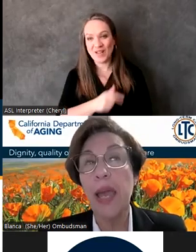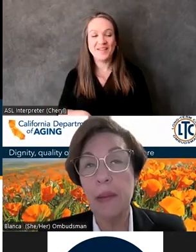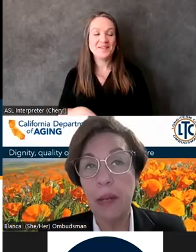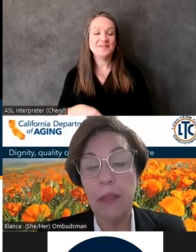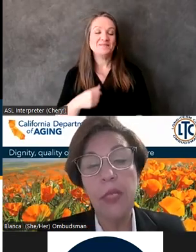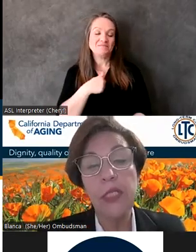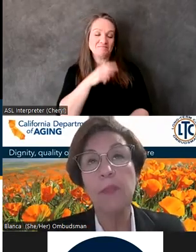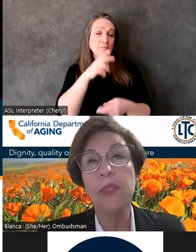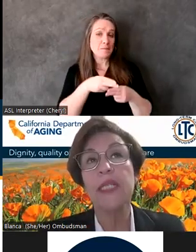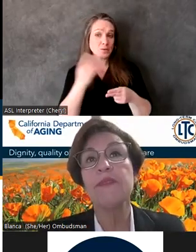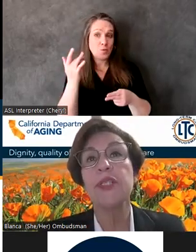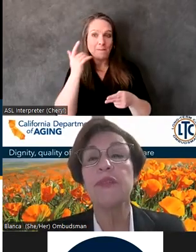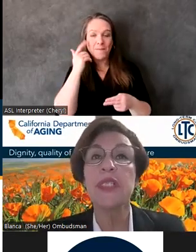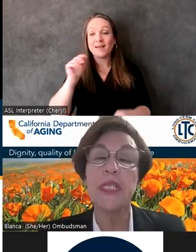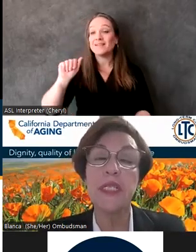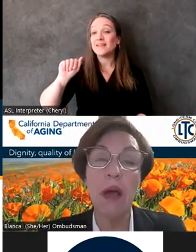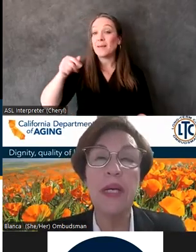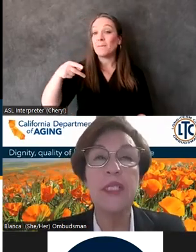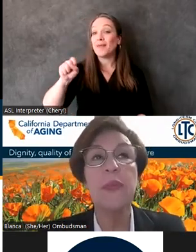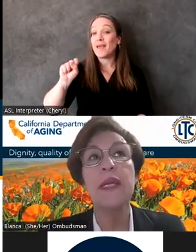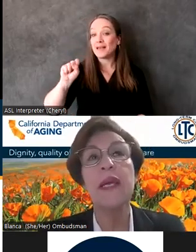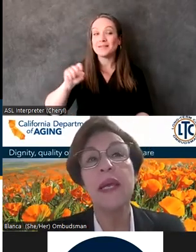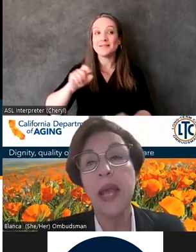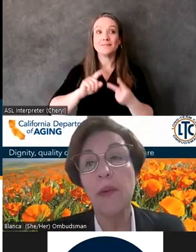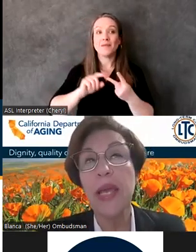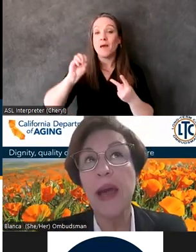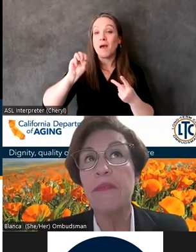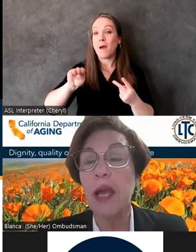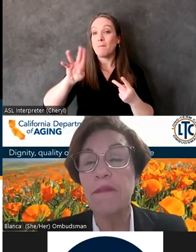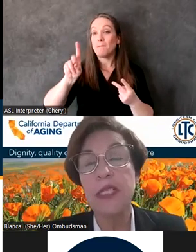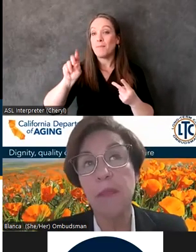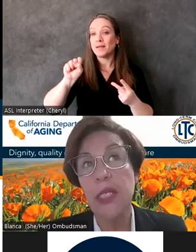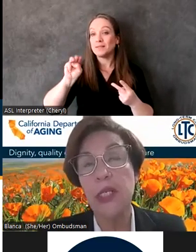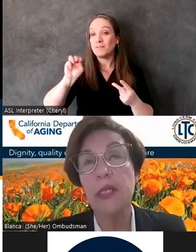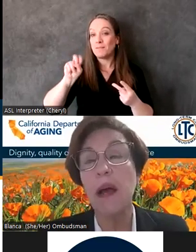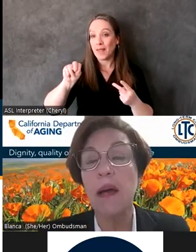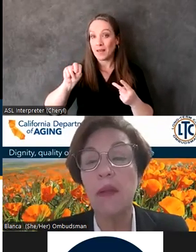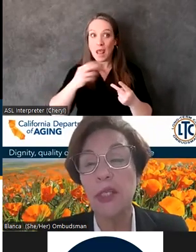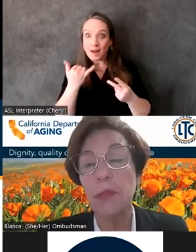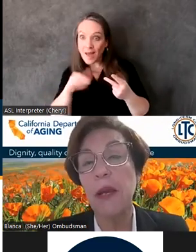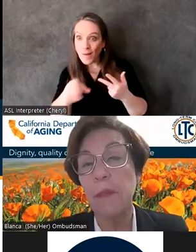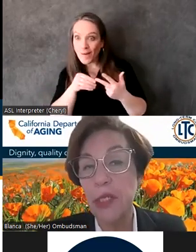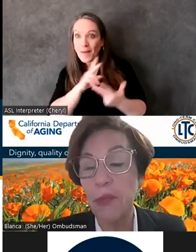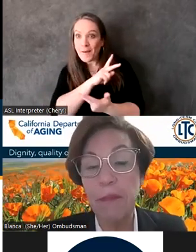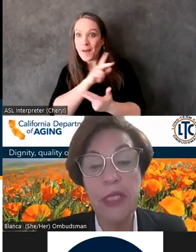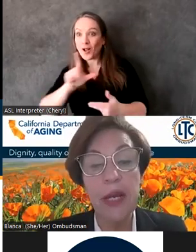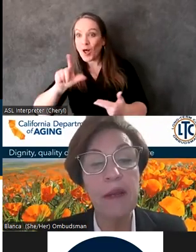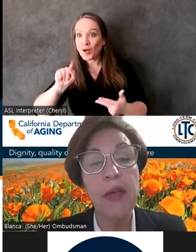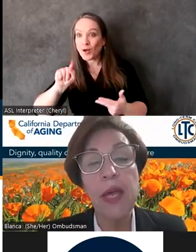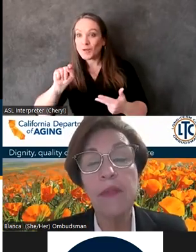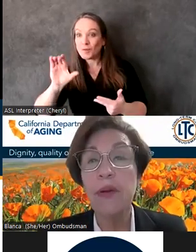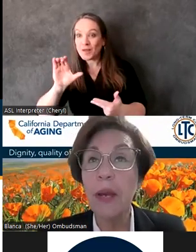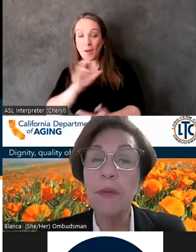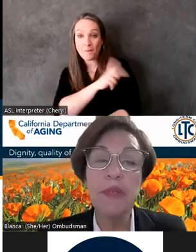now, Adult Protective Services Ombudsman, now we have the Office of Long-Term Care Patient